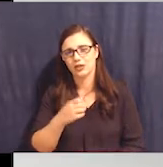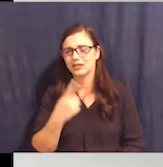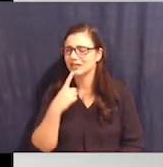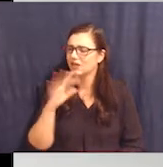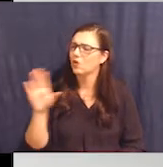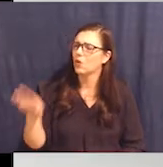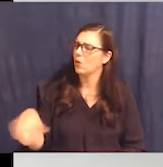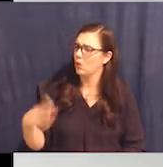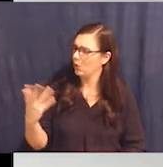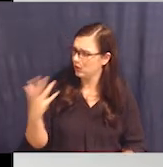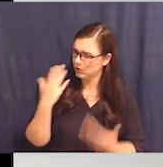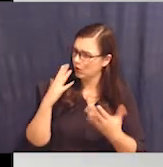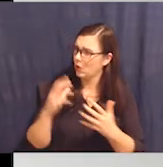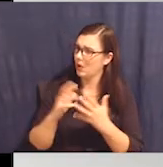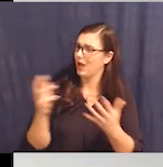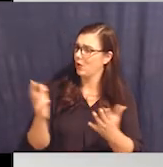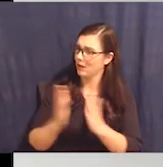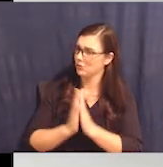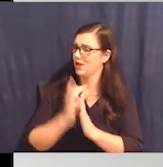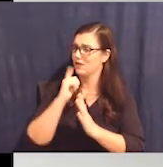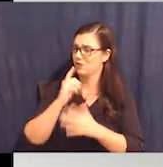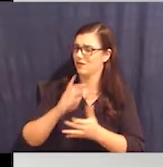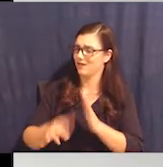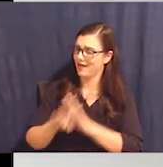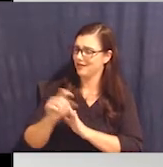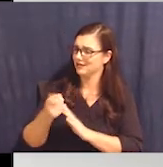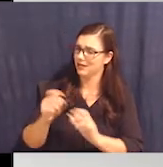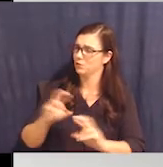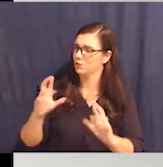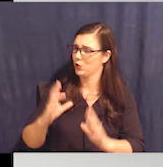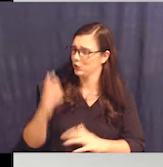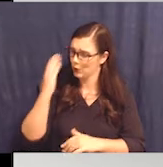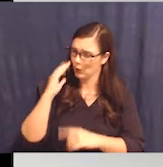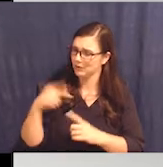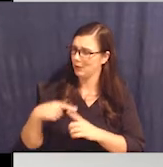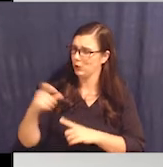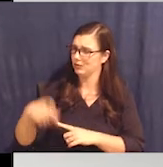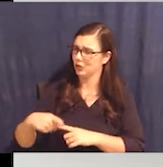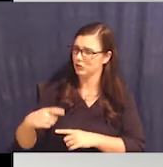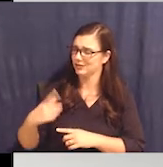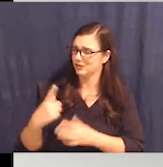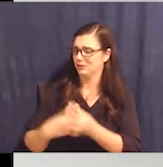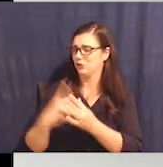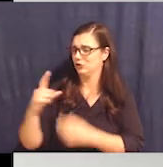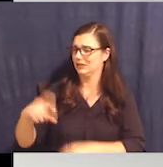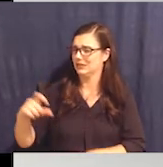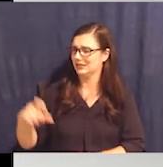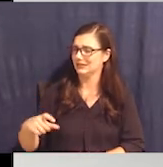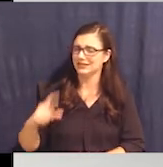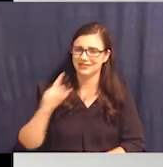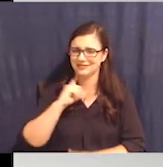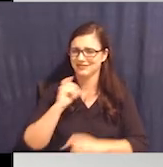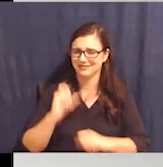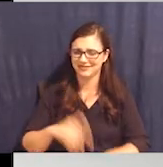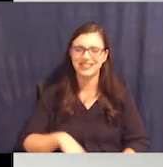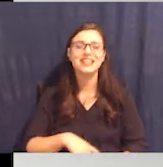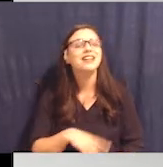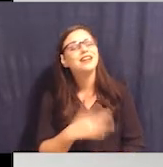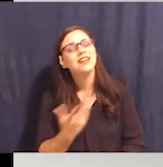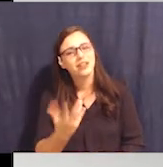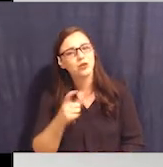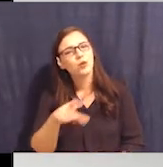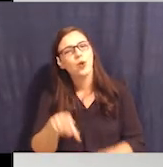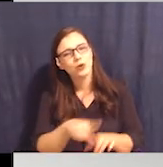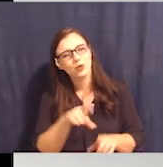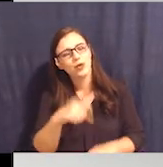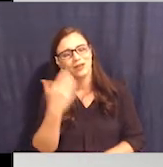said, "Oi, you don't know how I prayed to find a tax preparer who knows about special needs." And you also